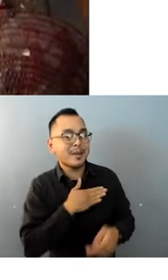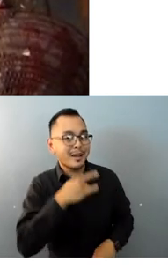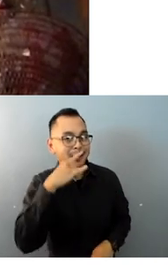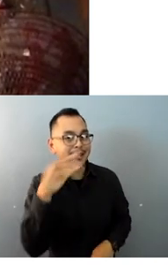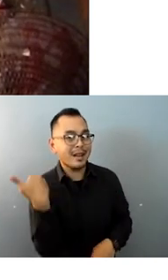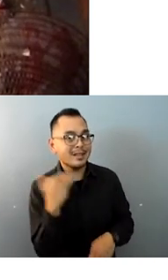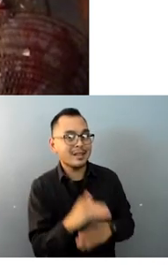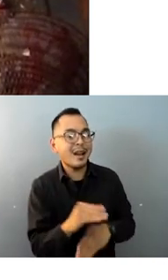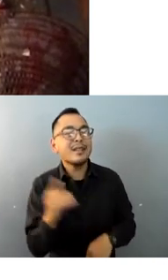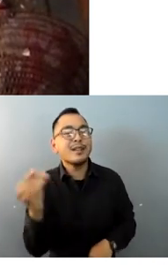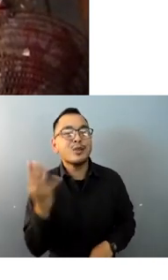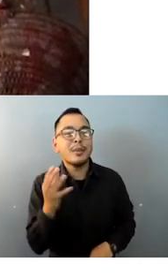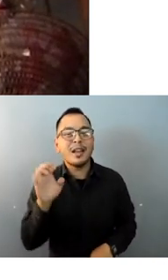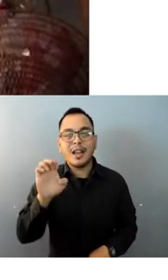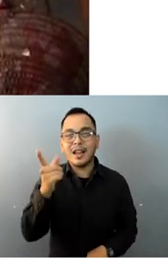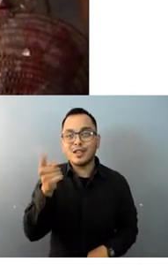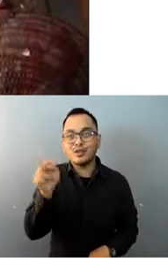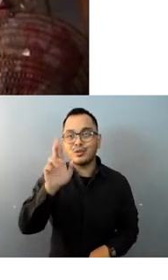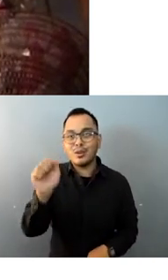last night and they said extra,